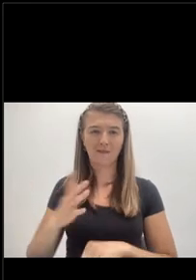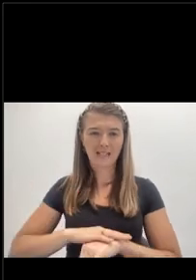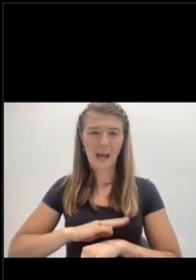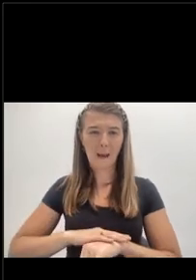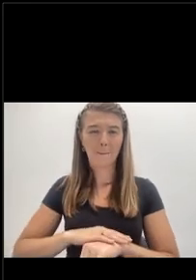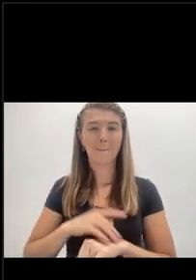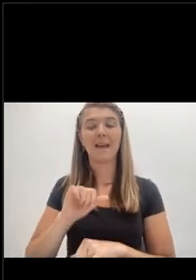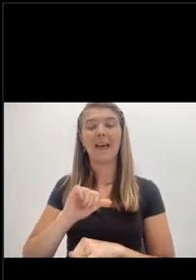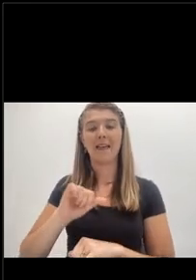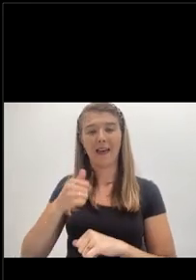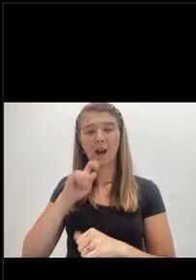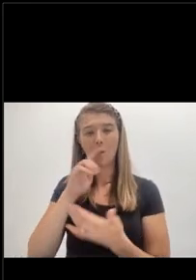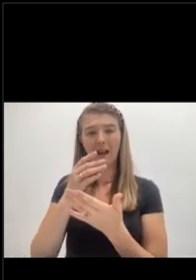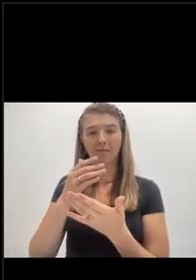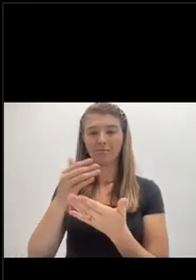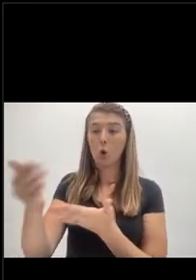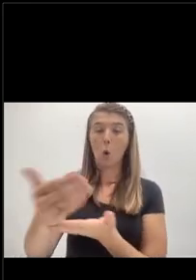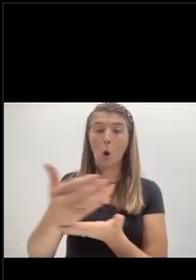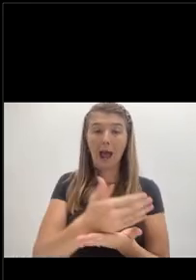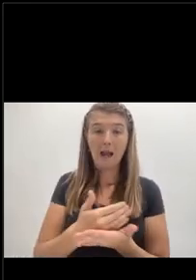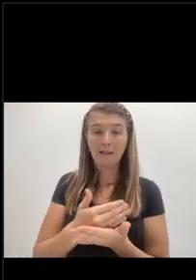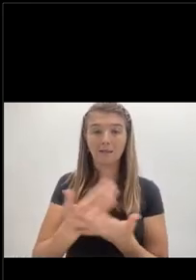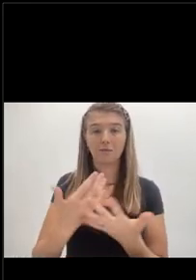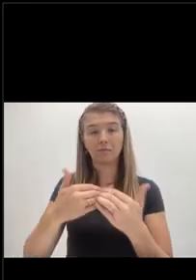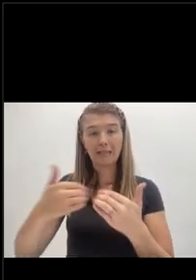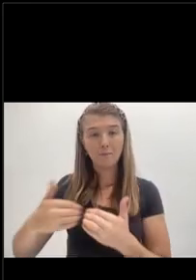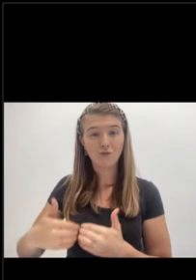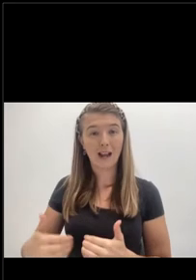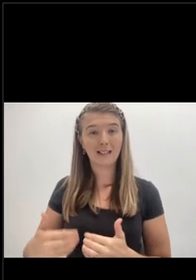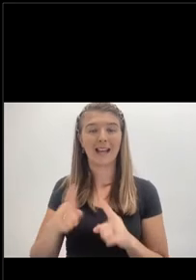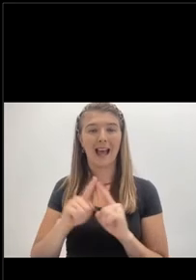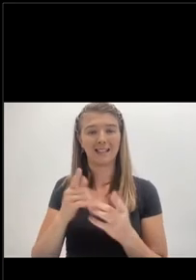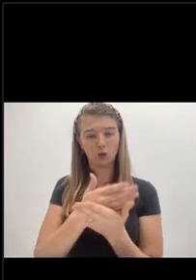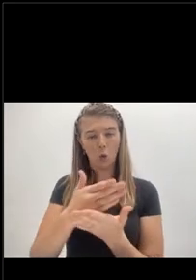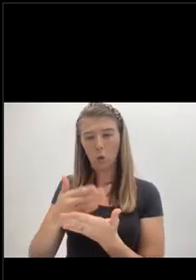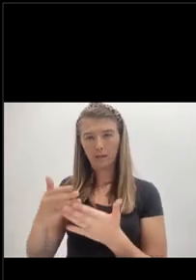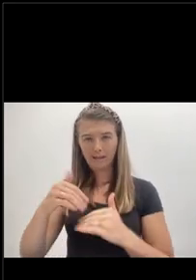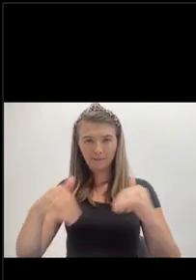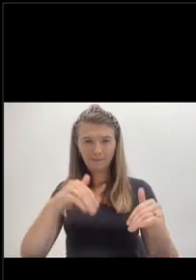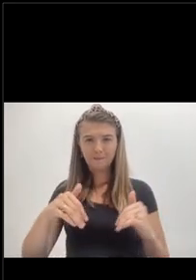collection, separation and sorting. And some of it will then be